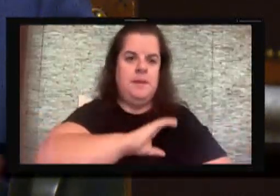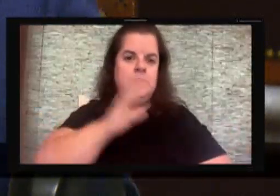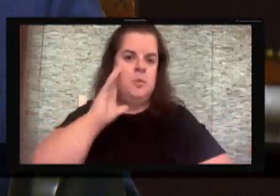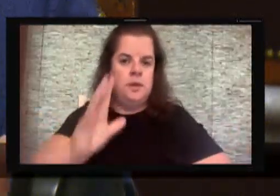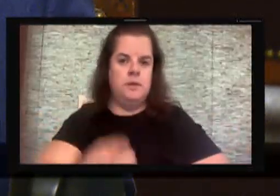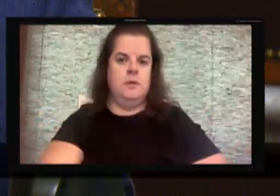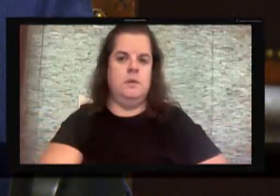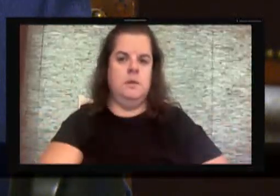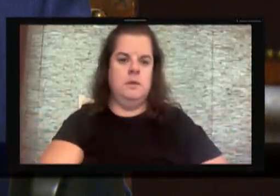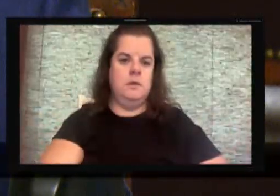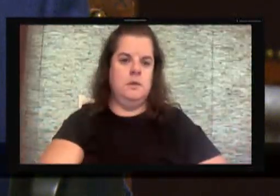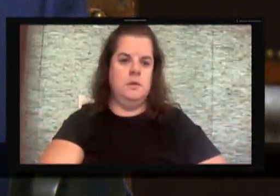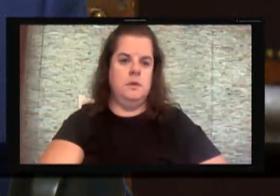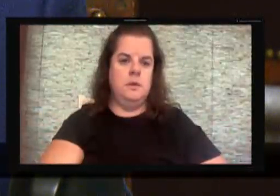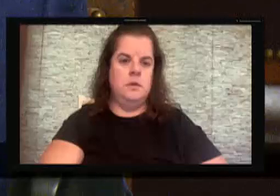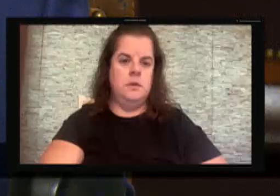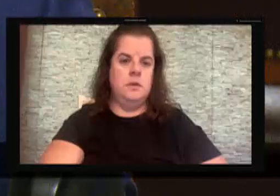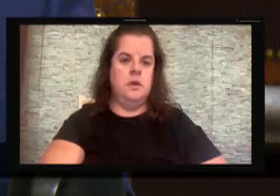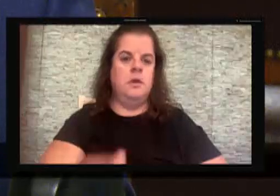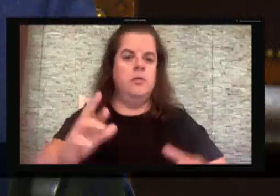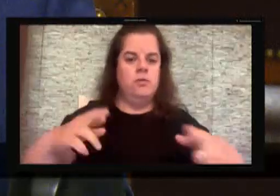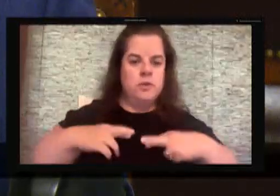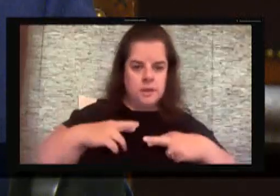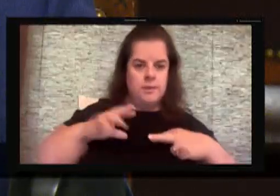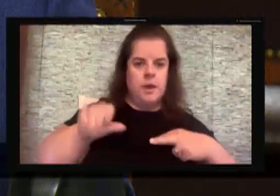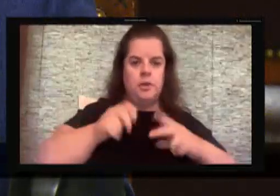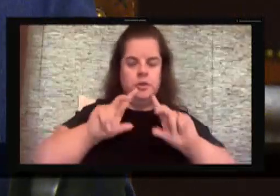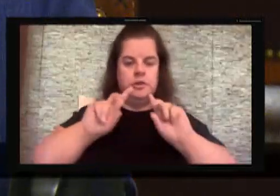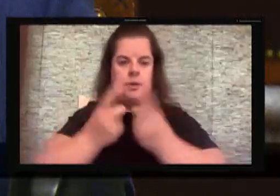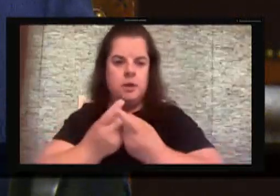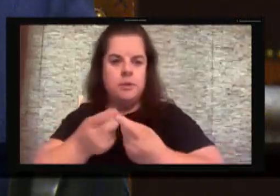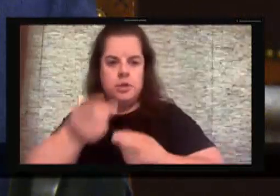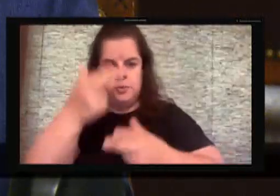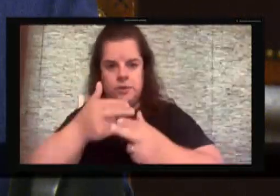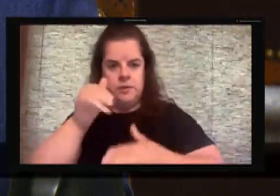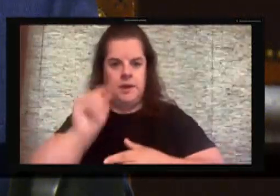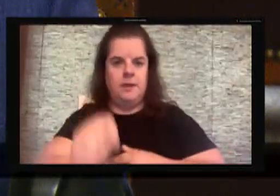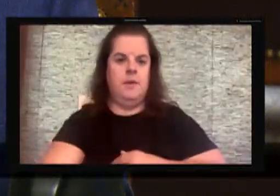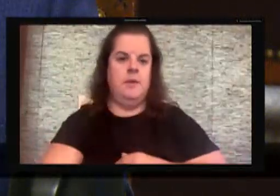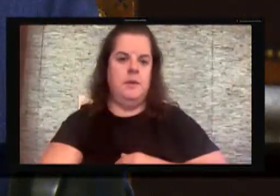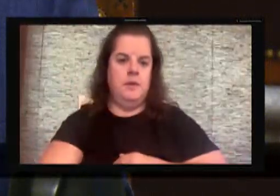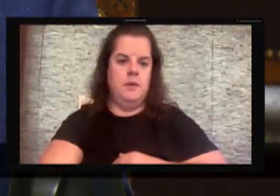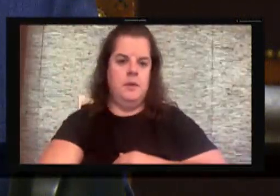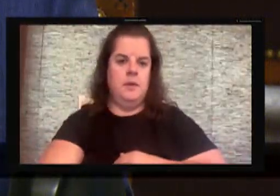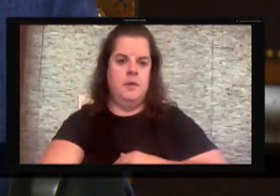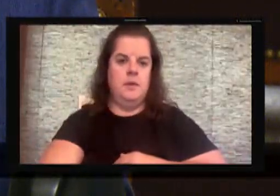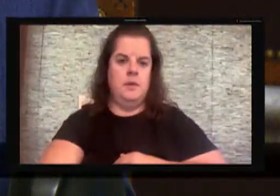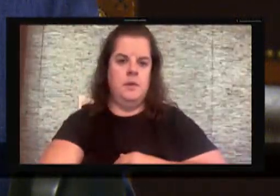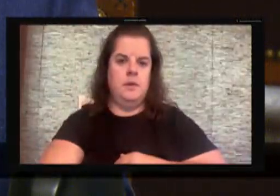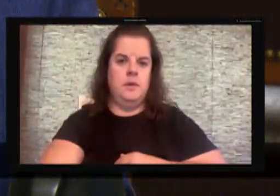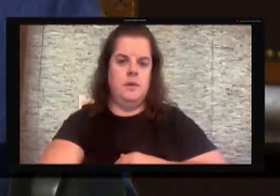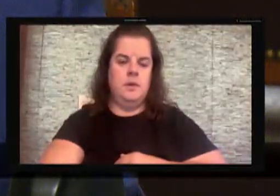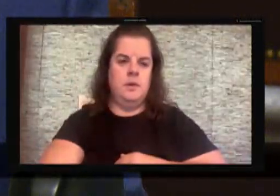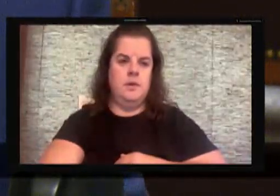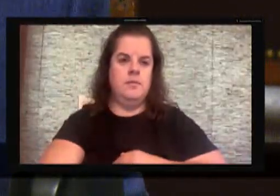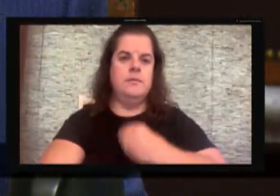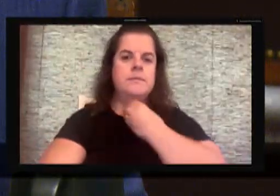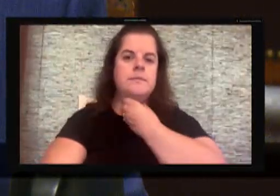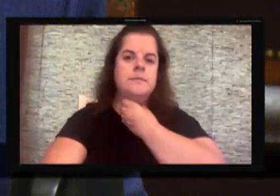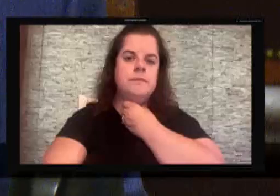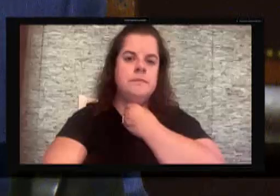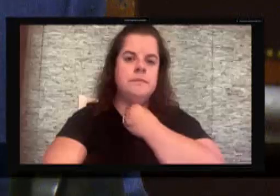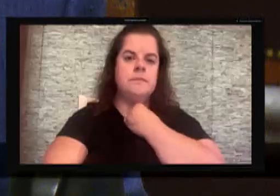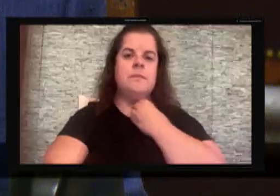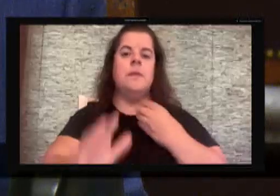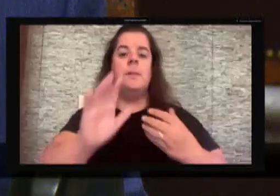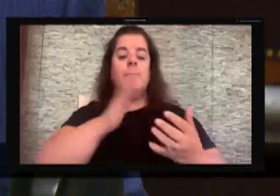whether it's retirement, whether it's other departments, you name it. So I just want to be clear, because the impression, I